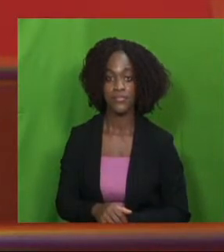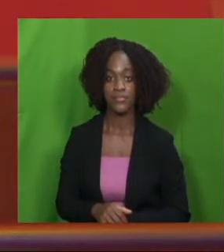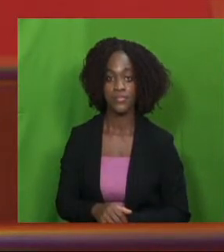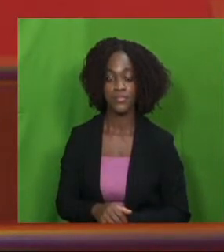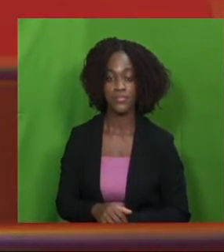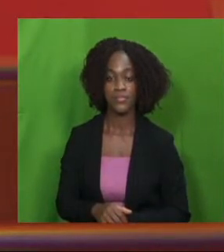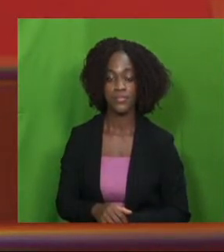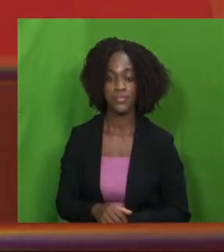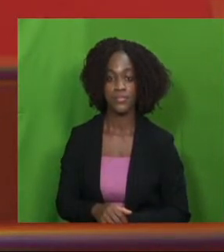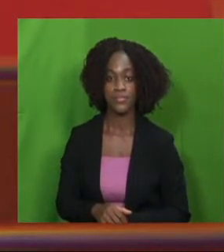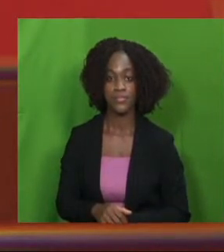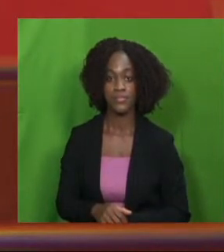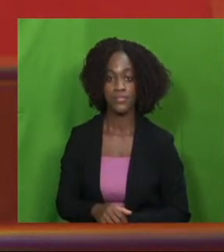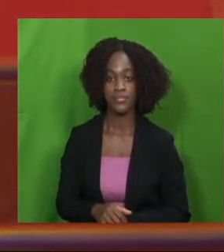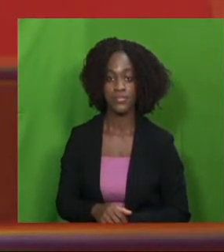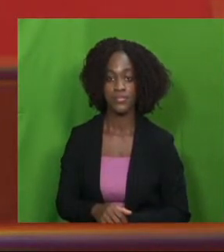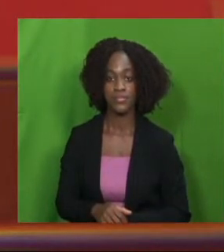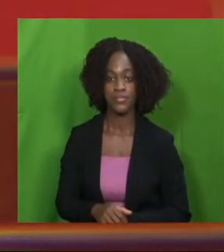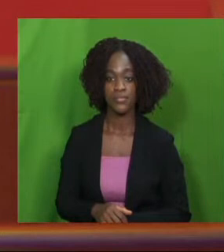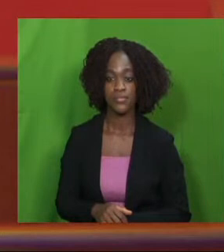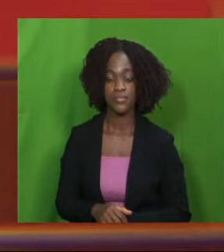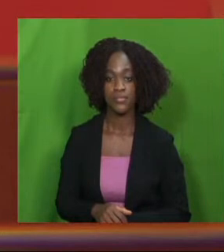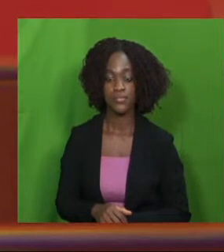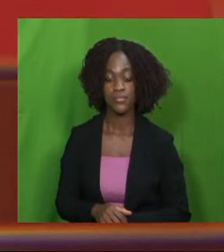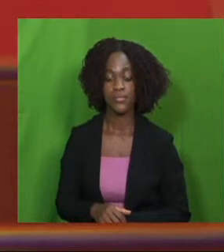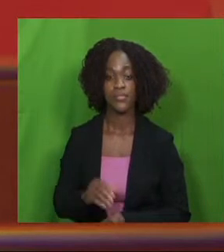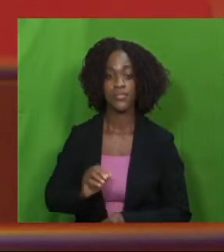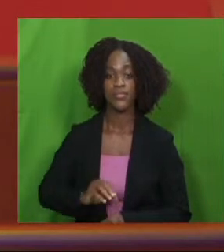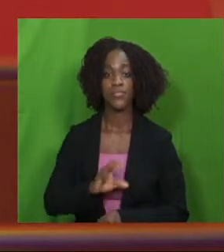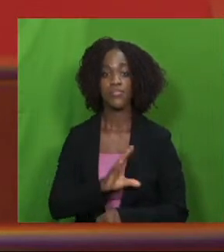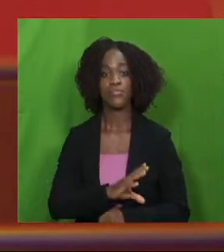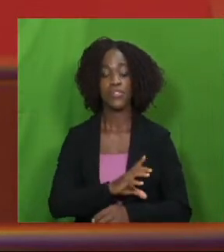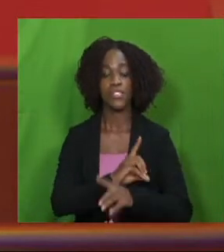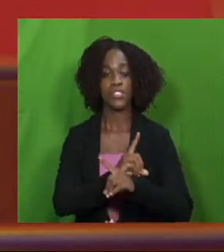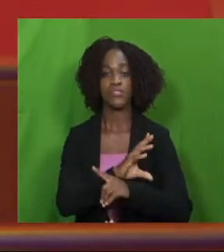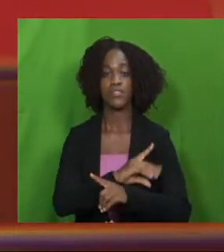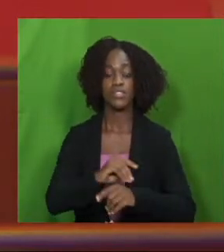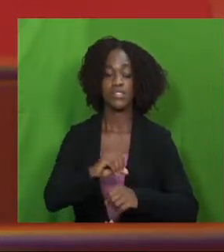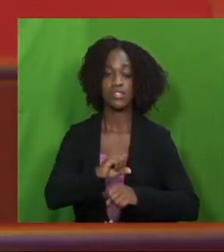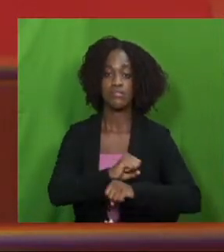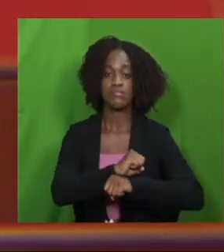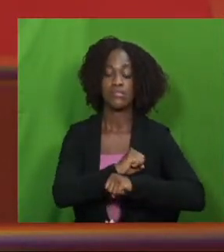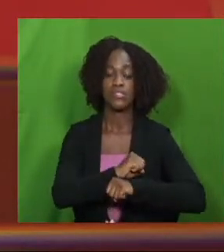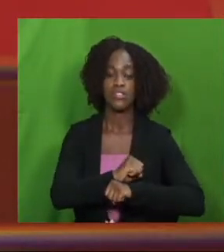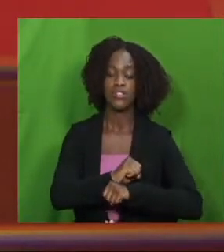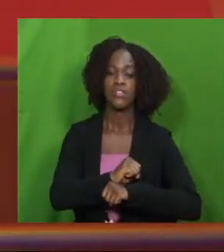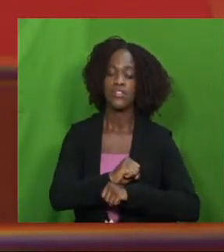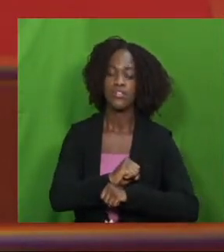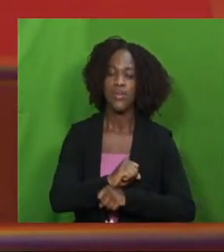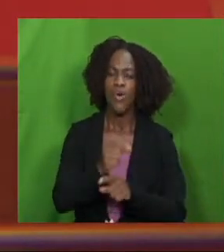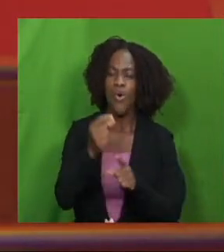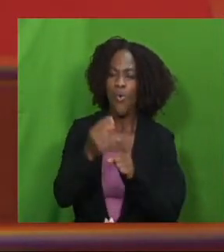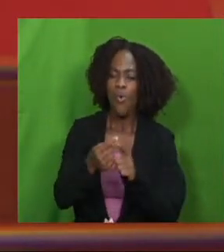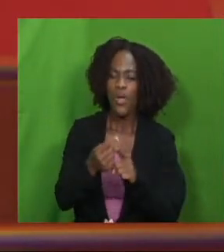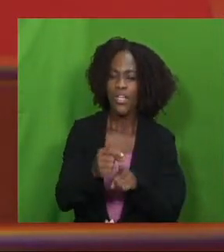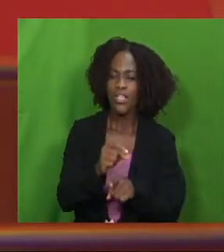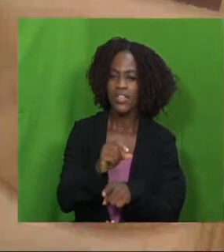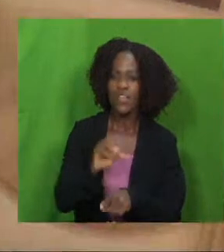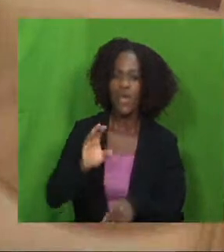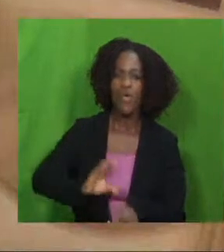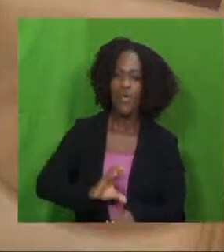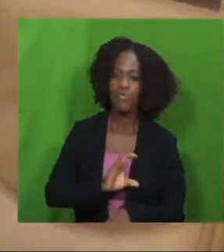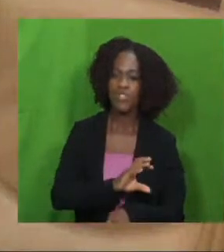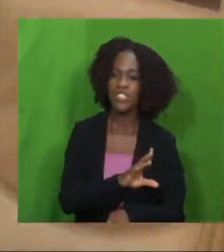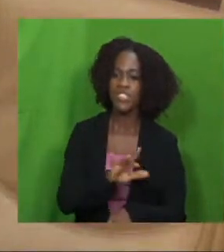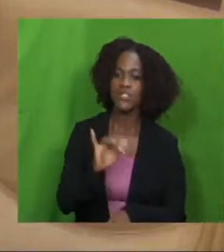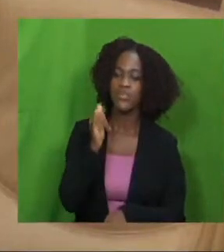It should be corrected. The Committee on Defense and Interior? Yes, Right Honourable Speaker. The word committee is misspelt.